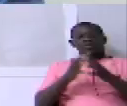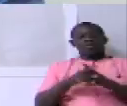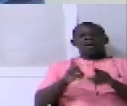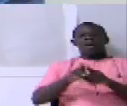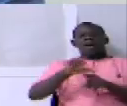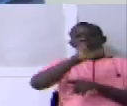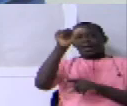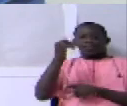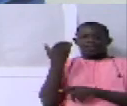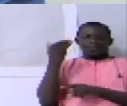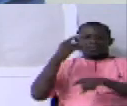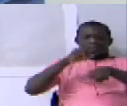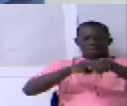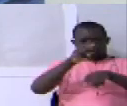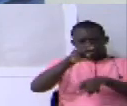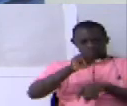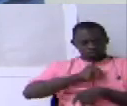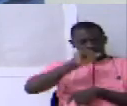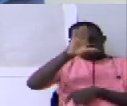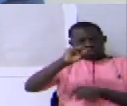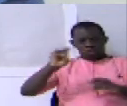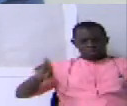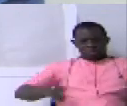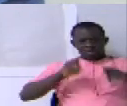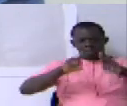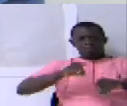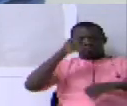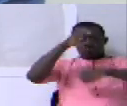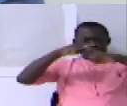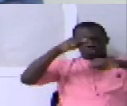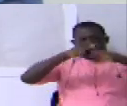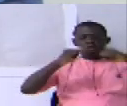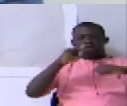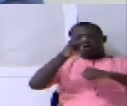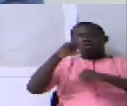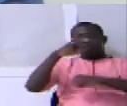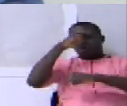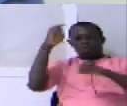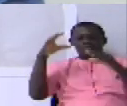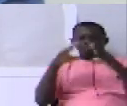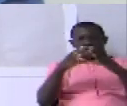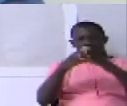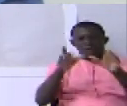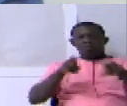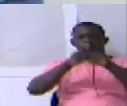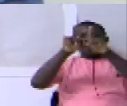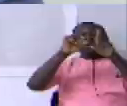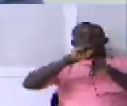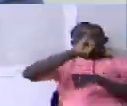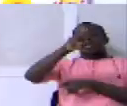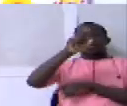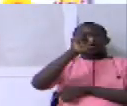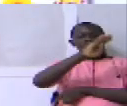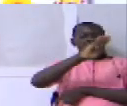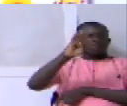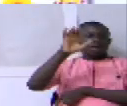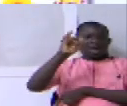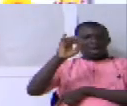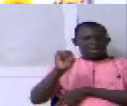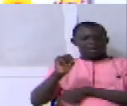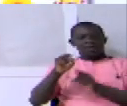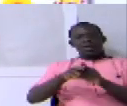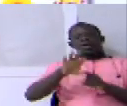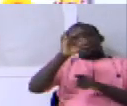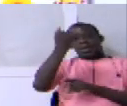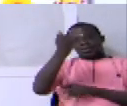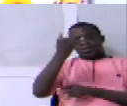And at the time you carried out the tortures, you were working with him, correct? Wato me yo butero lo ke amunta otembo na be do ko lale. Yes, sir. Then he was